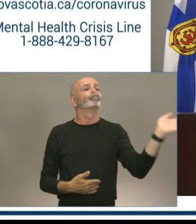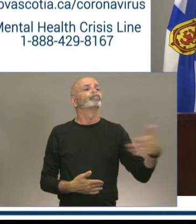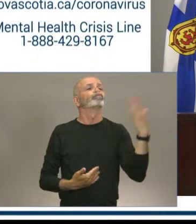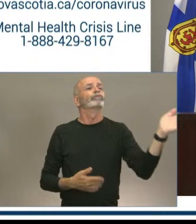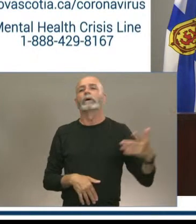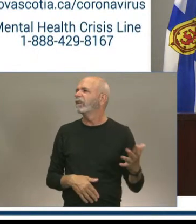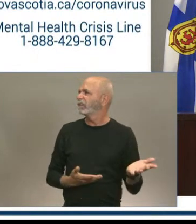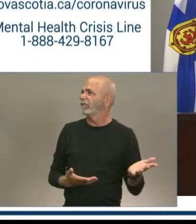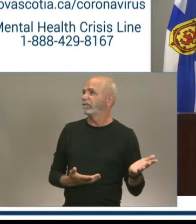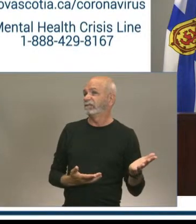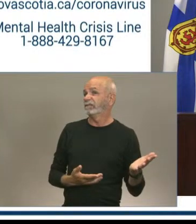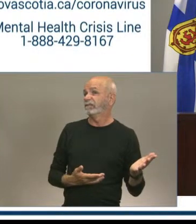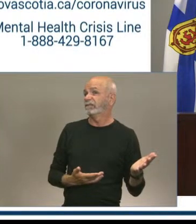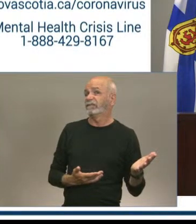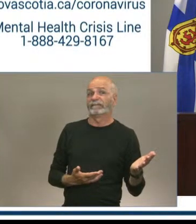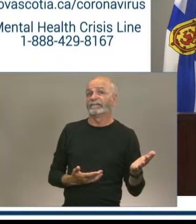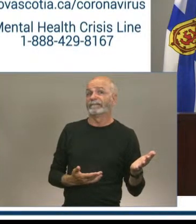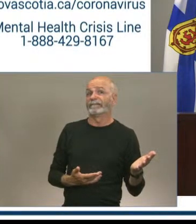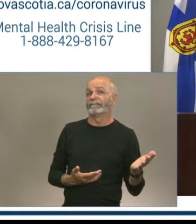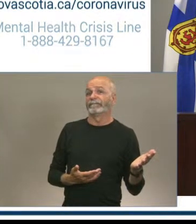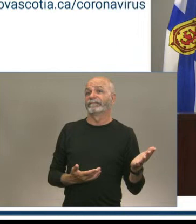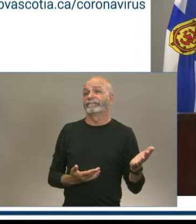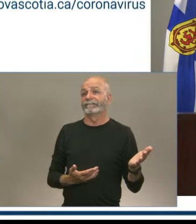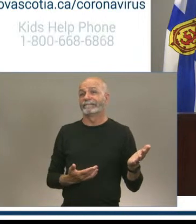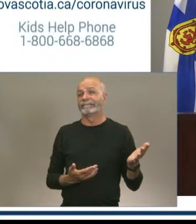if requested. So I'm wondering, if we're